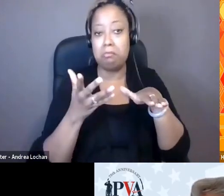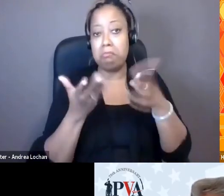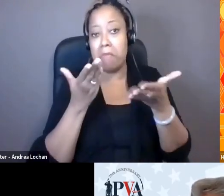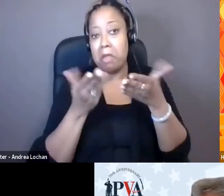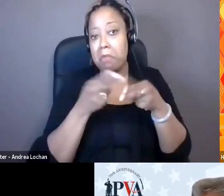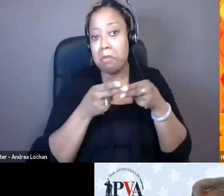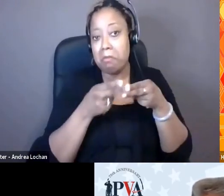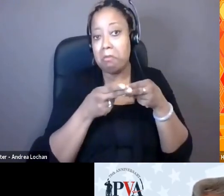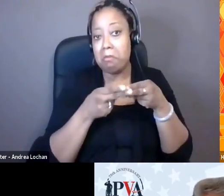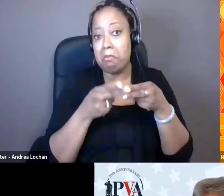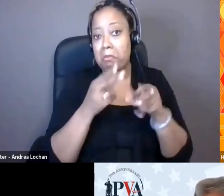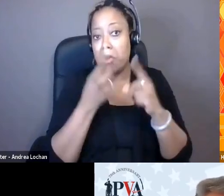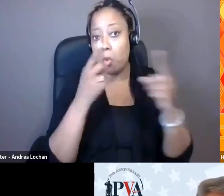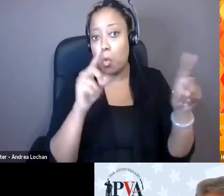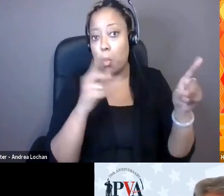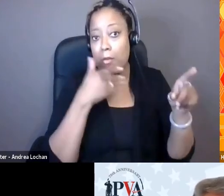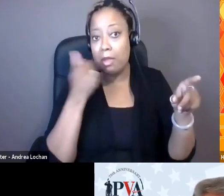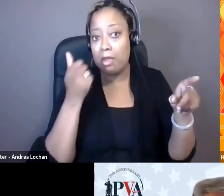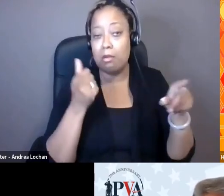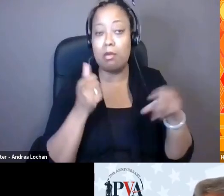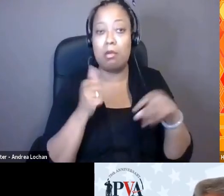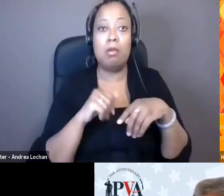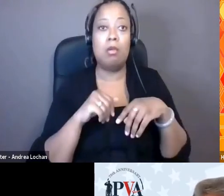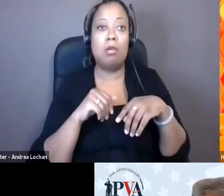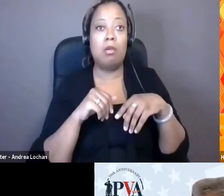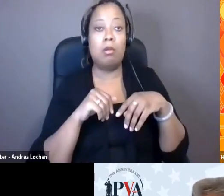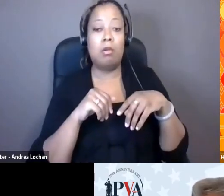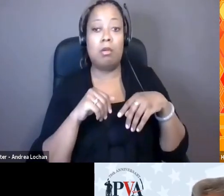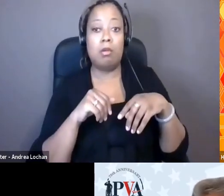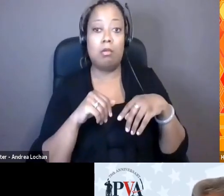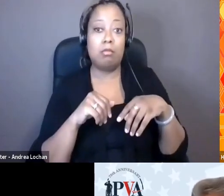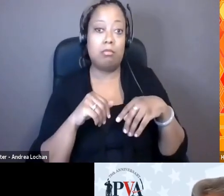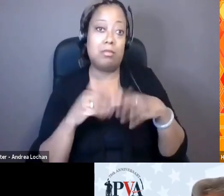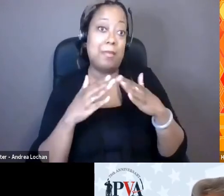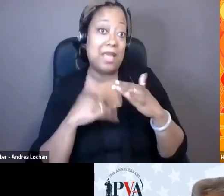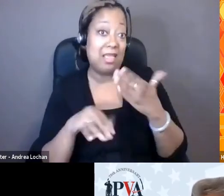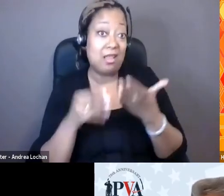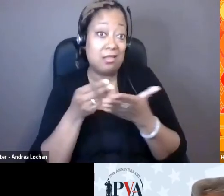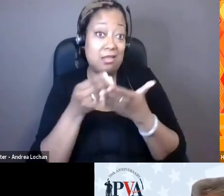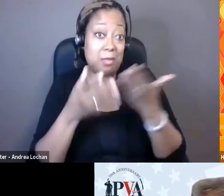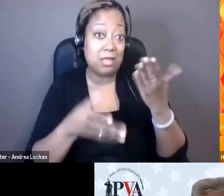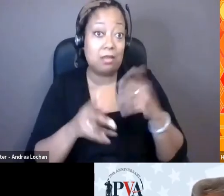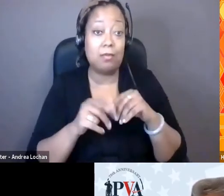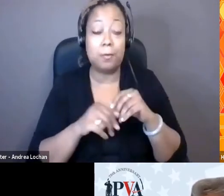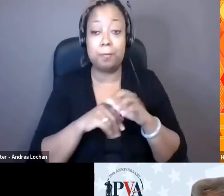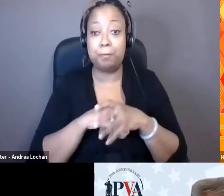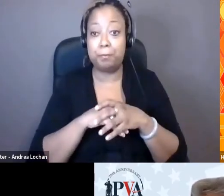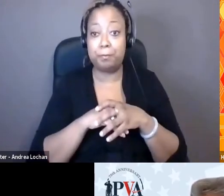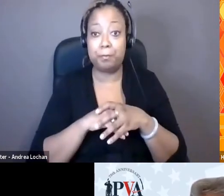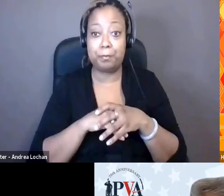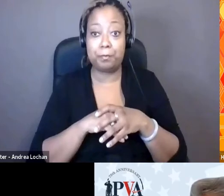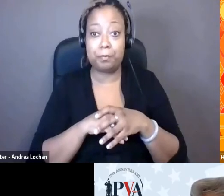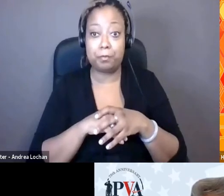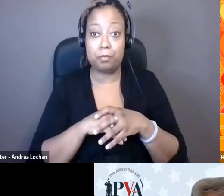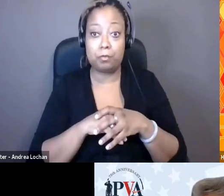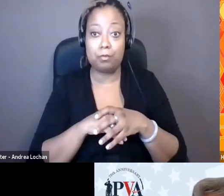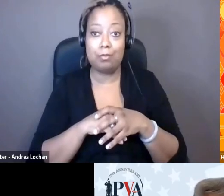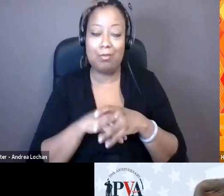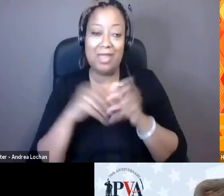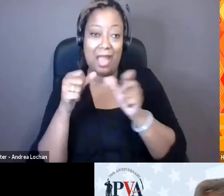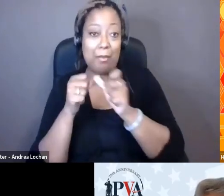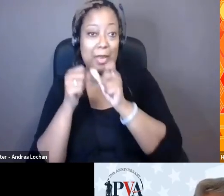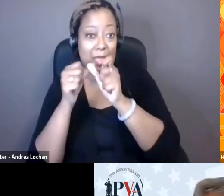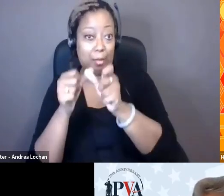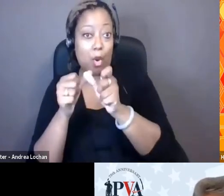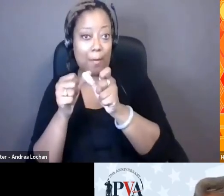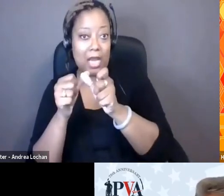temporary ramp might work better, and be less expensive. But the permanent ramp is